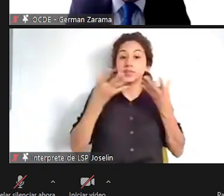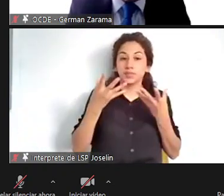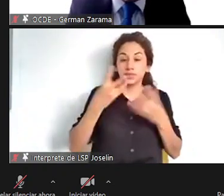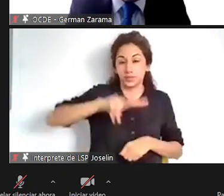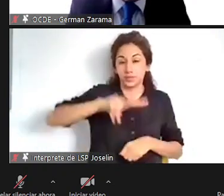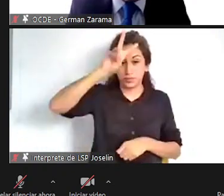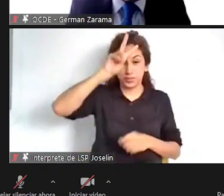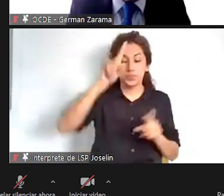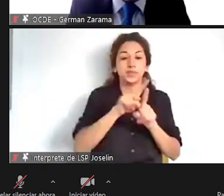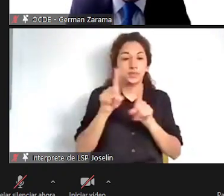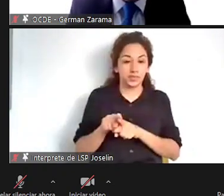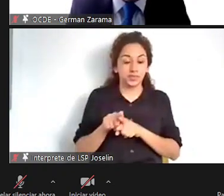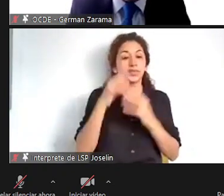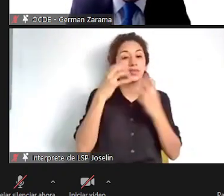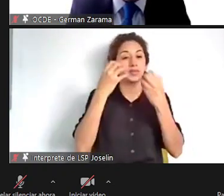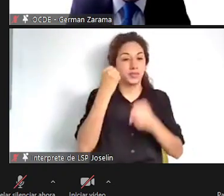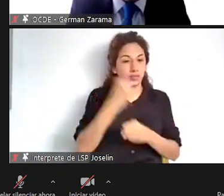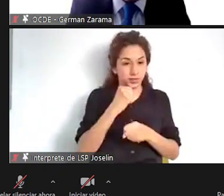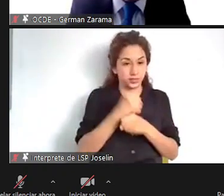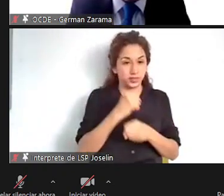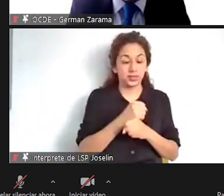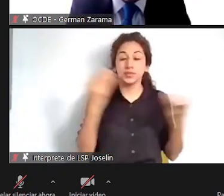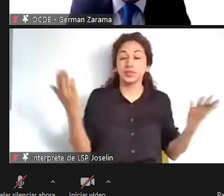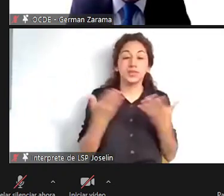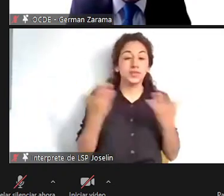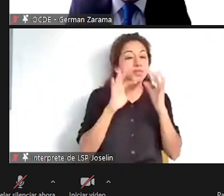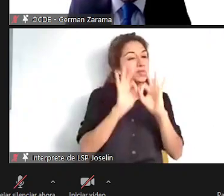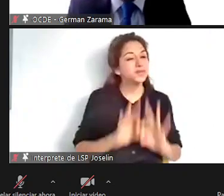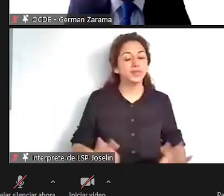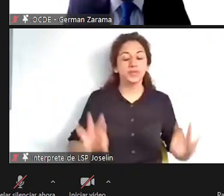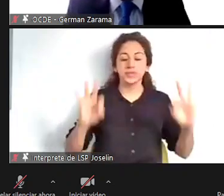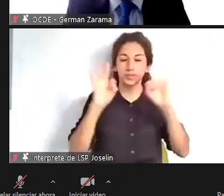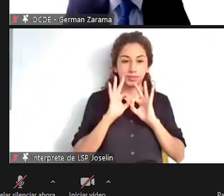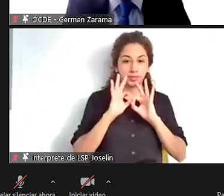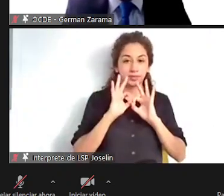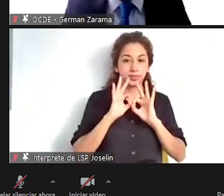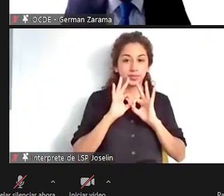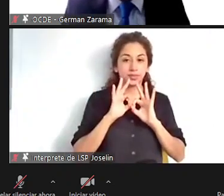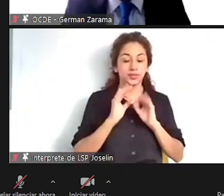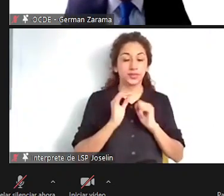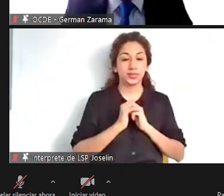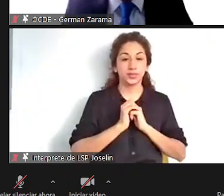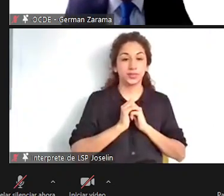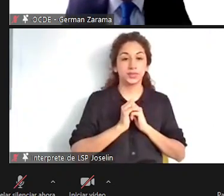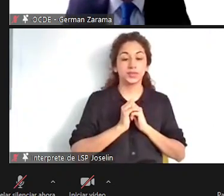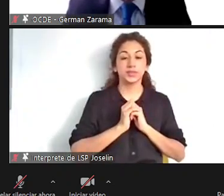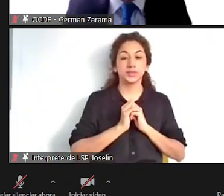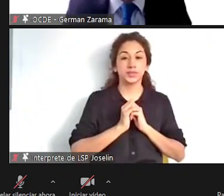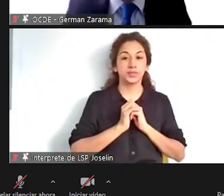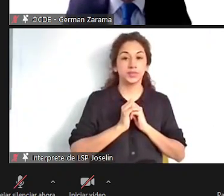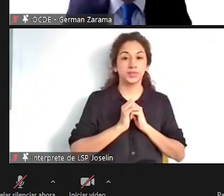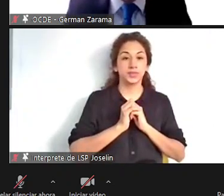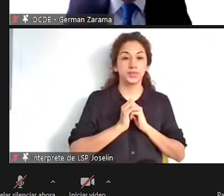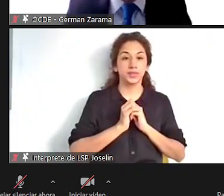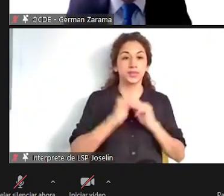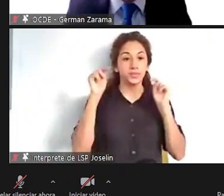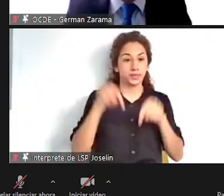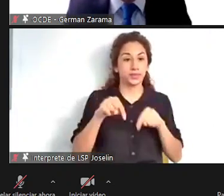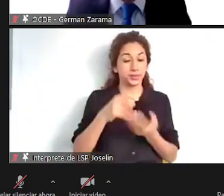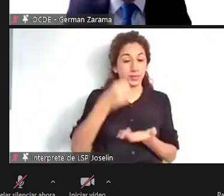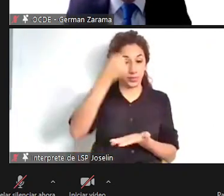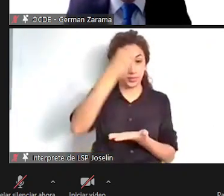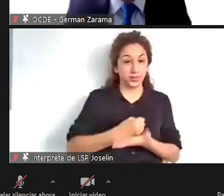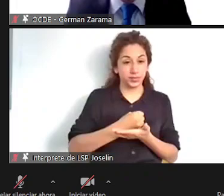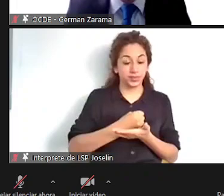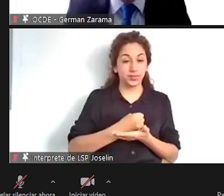country's source of wealth and source of employment and that is important to